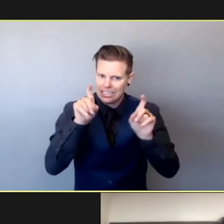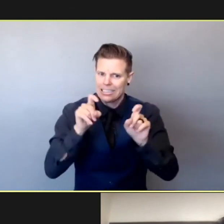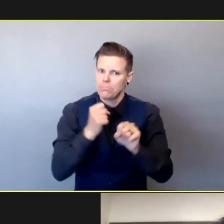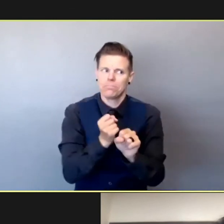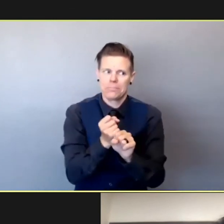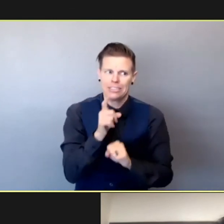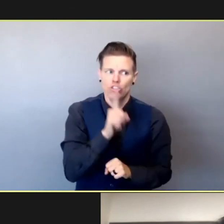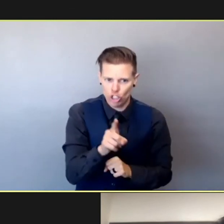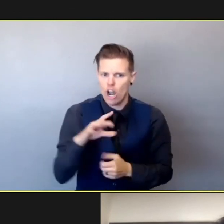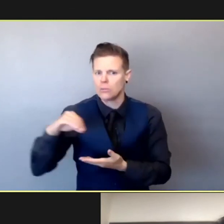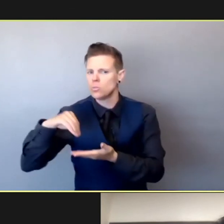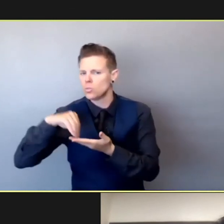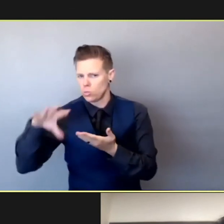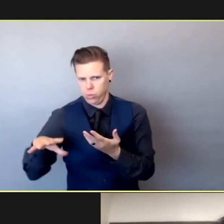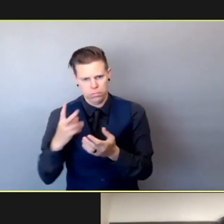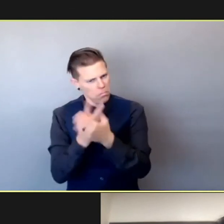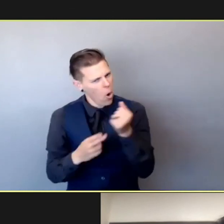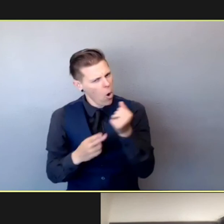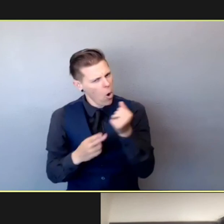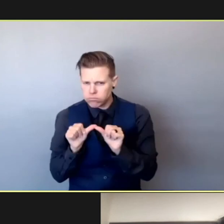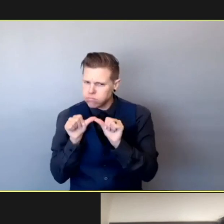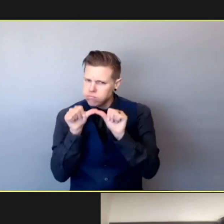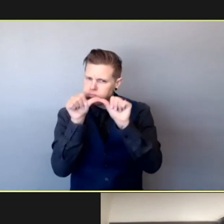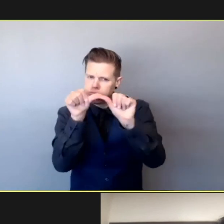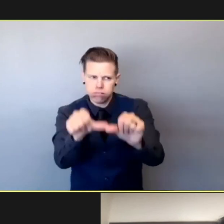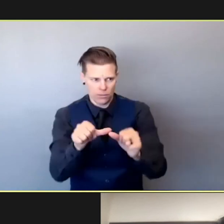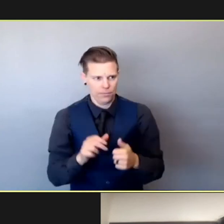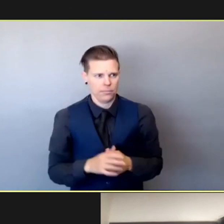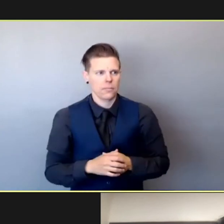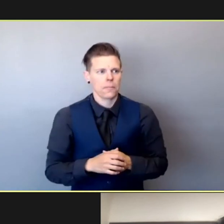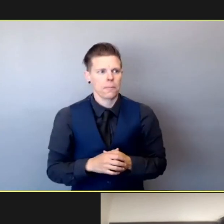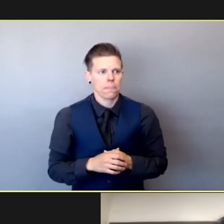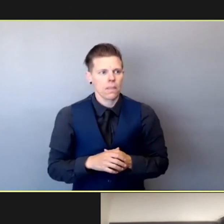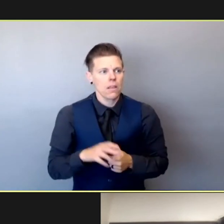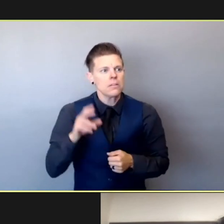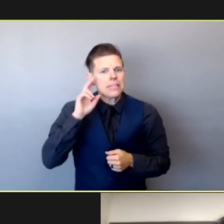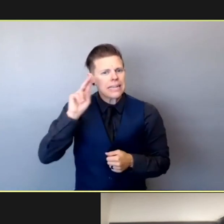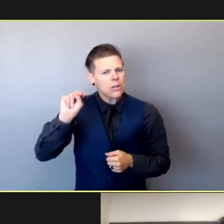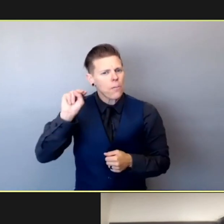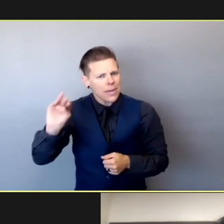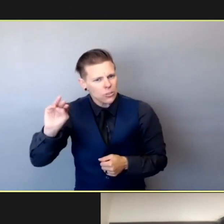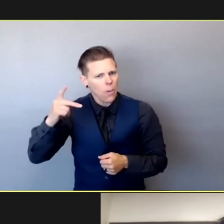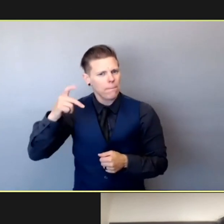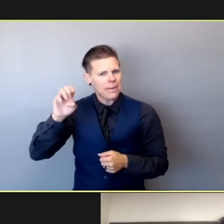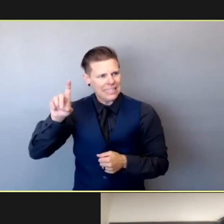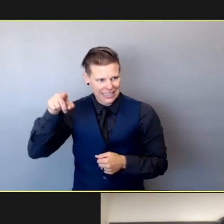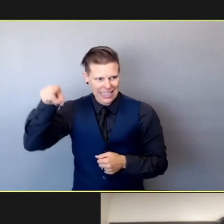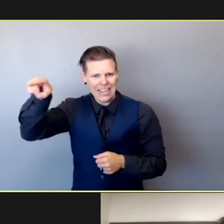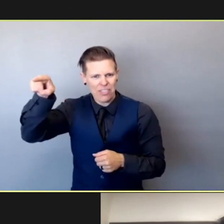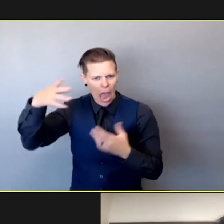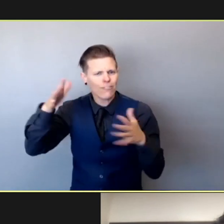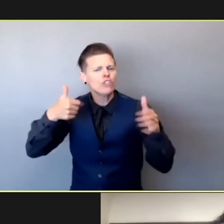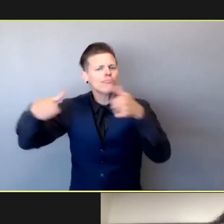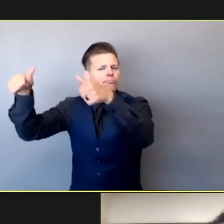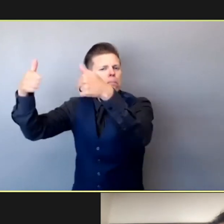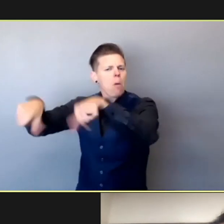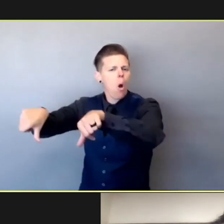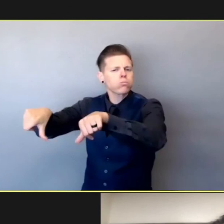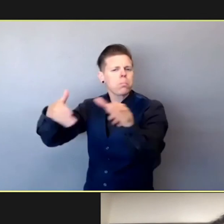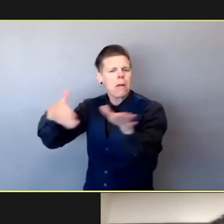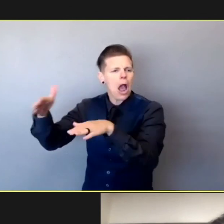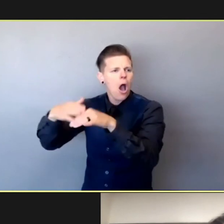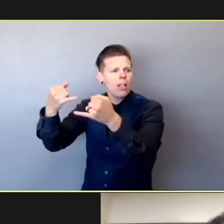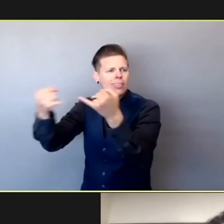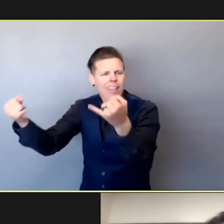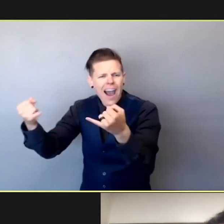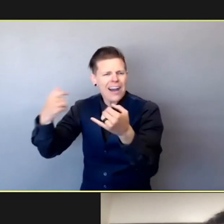believe the plan is online. And I don't want to quote numbers from it because I know I saw a version of it. I know I remember the numbers, but I don't know